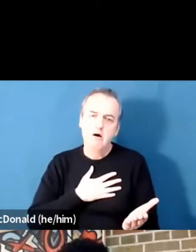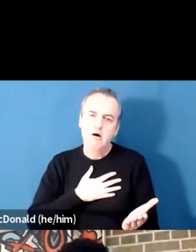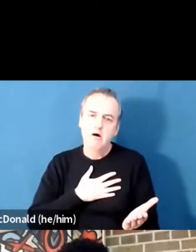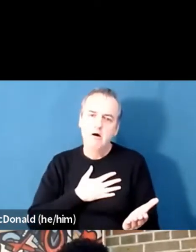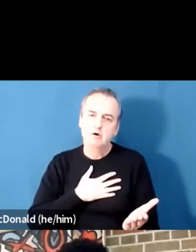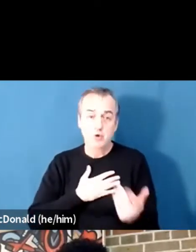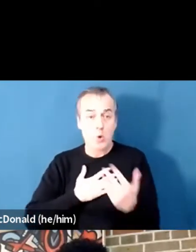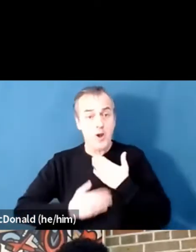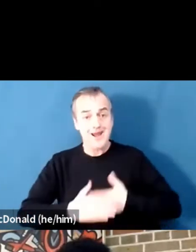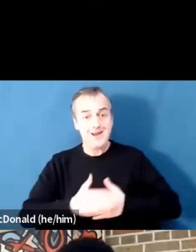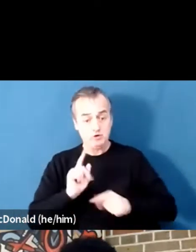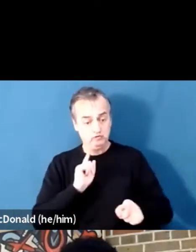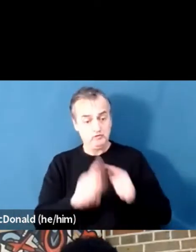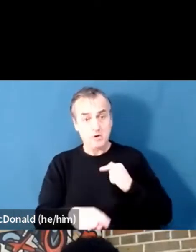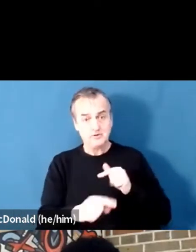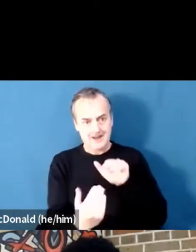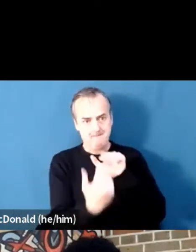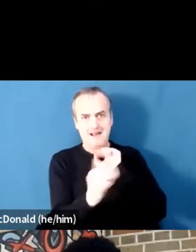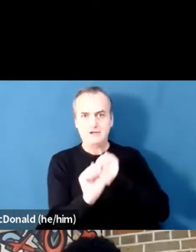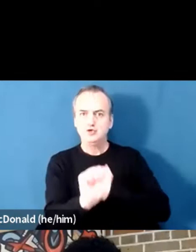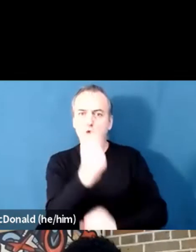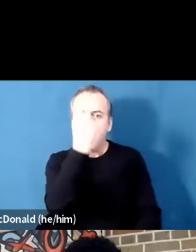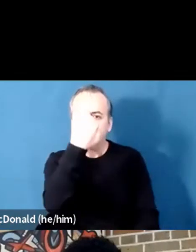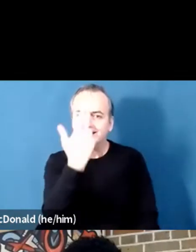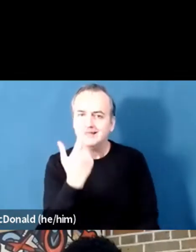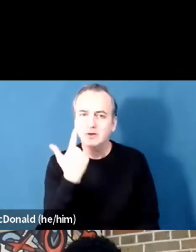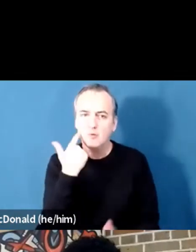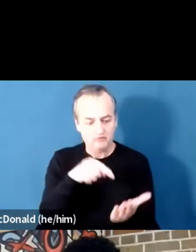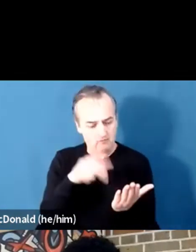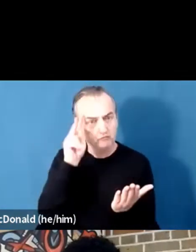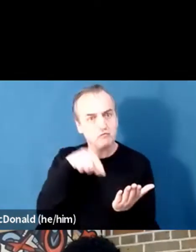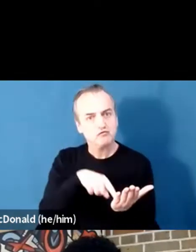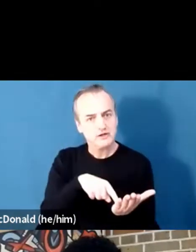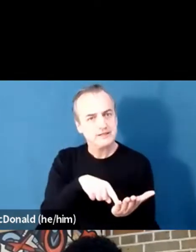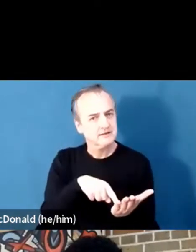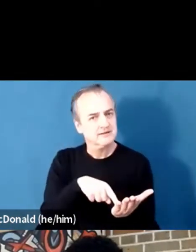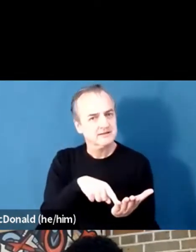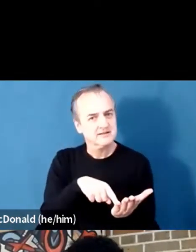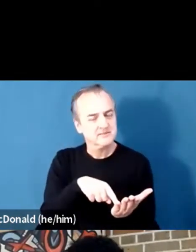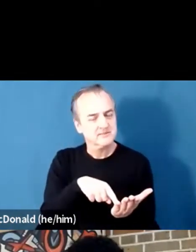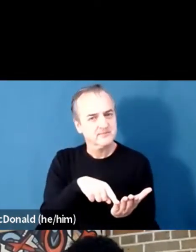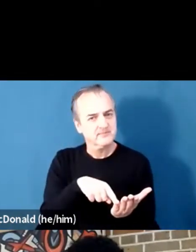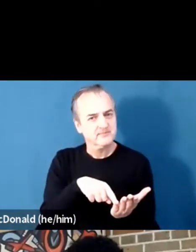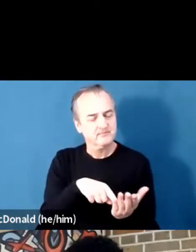care. So yeah, just that tone, reflecting that.